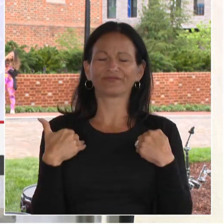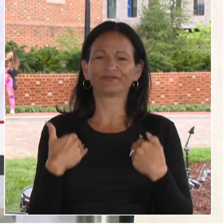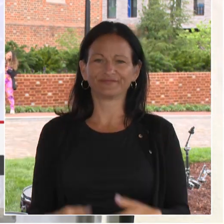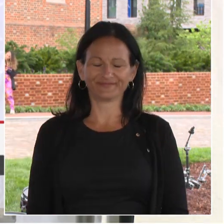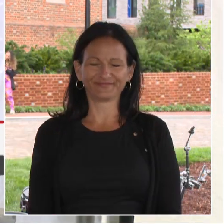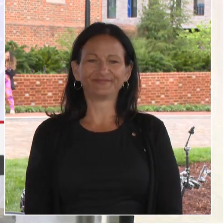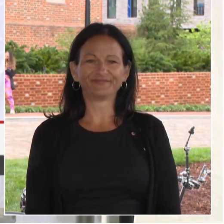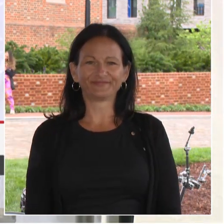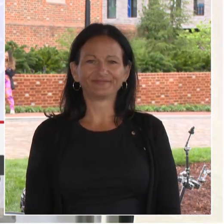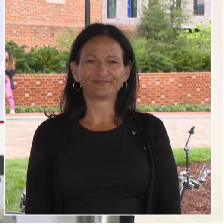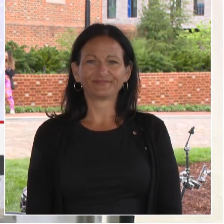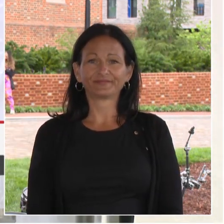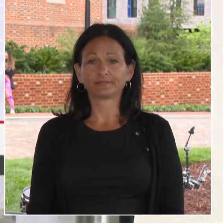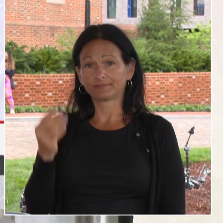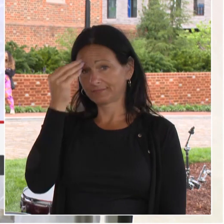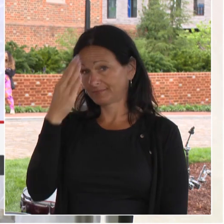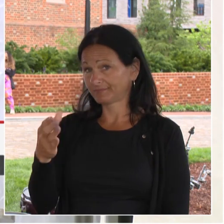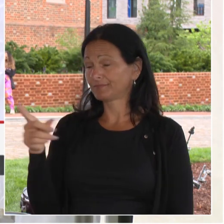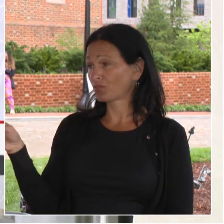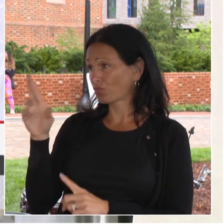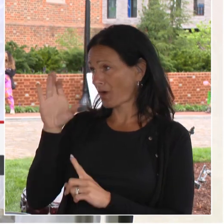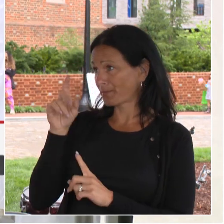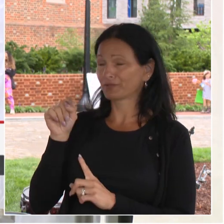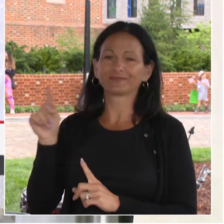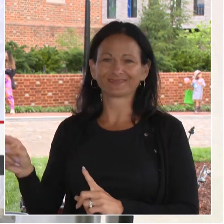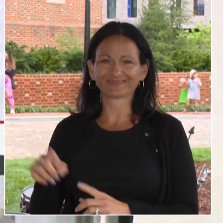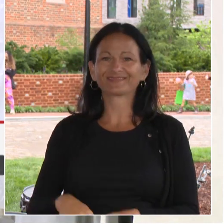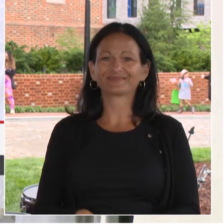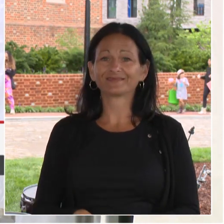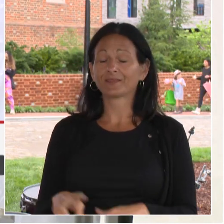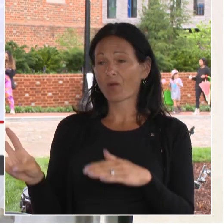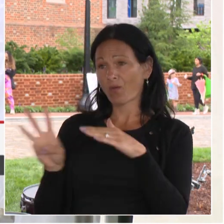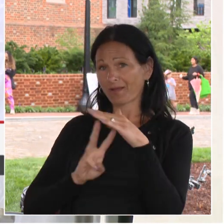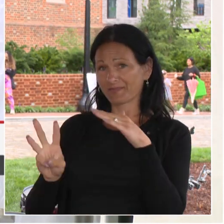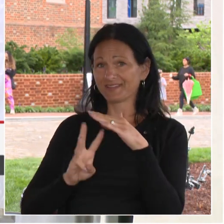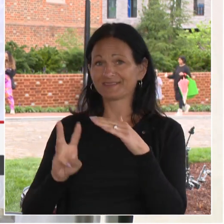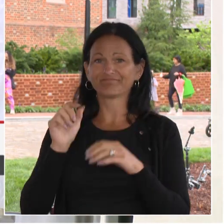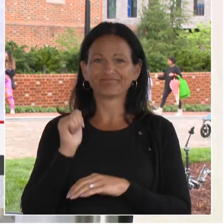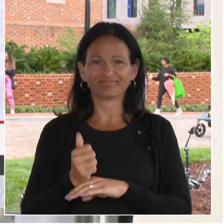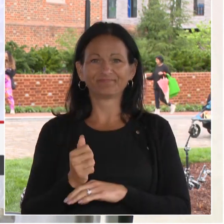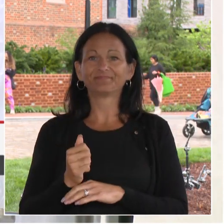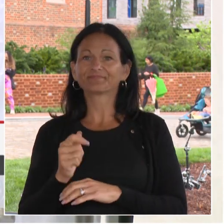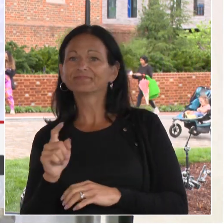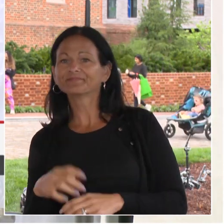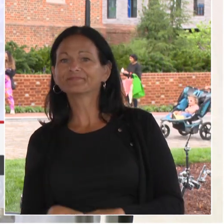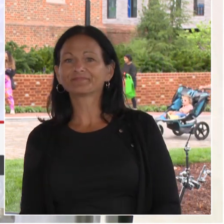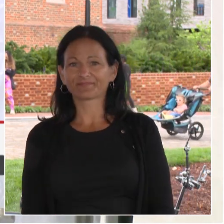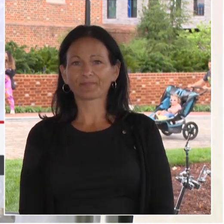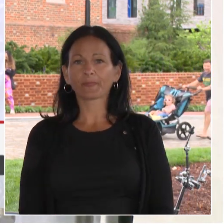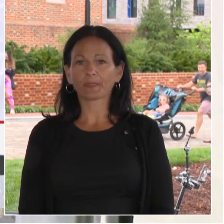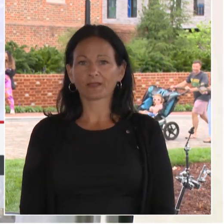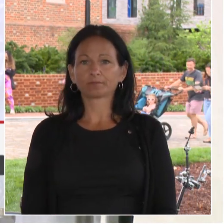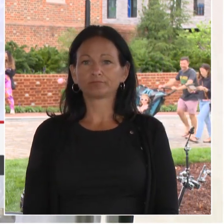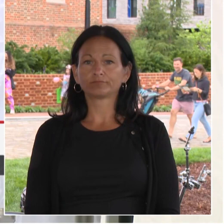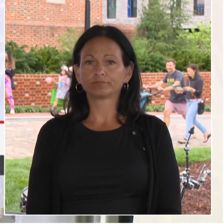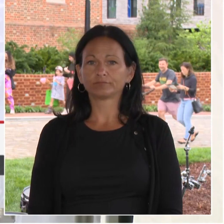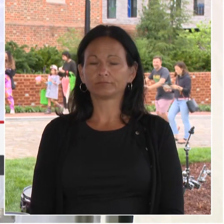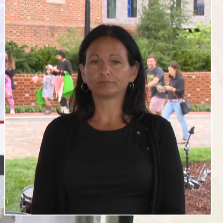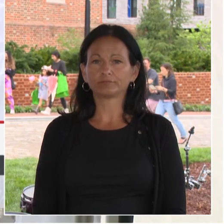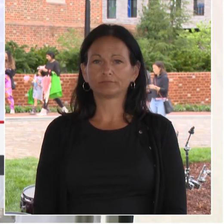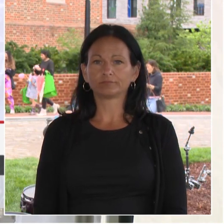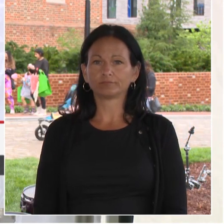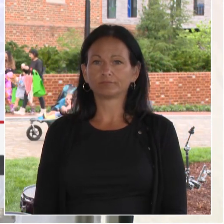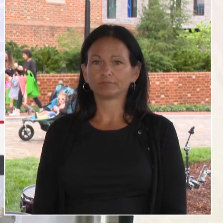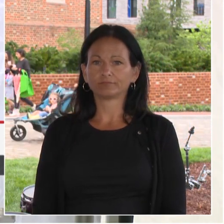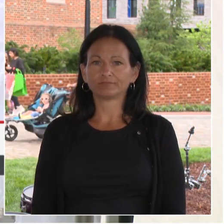customer. As a senior, I can't imagine anything more wonderful than to be able to live next door and to have Wegmans as my neighbor.